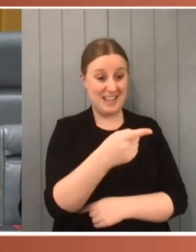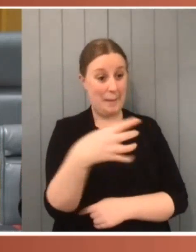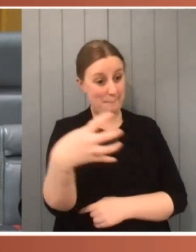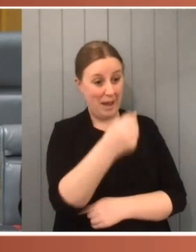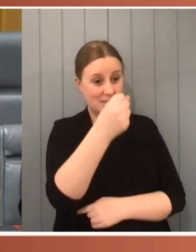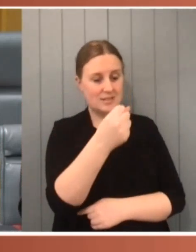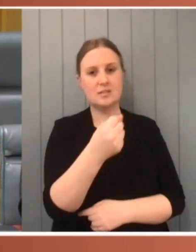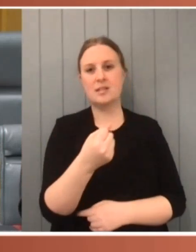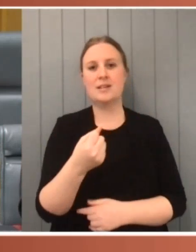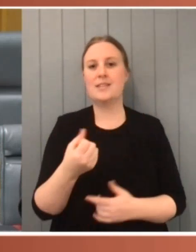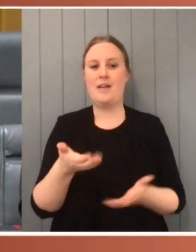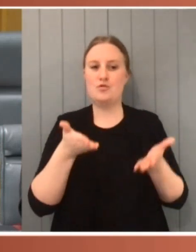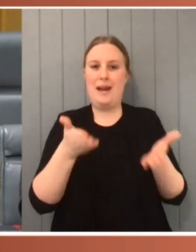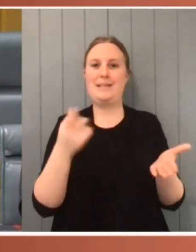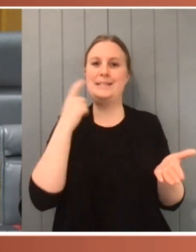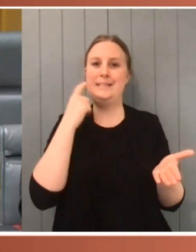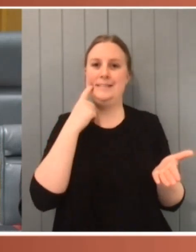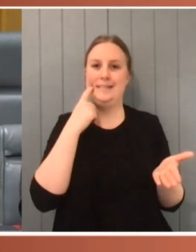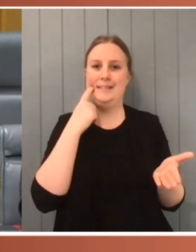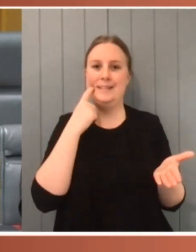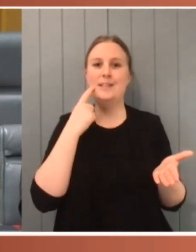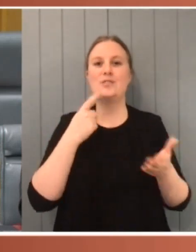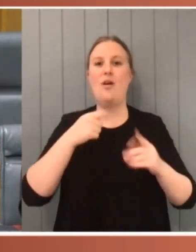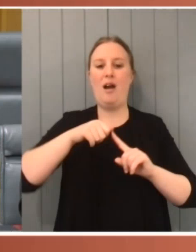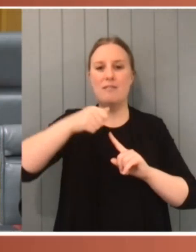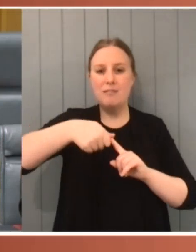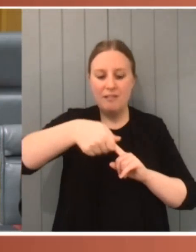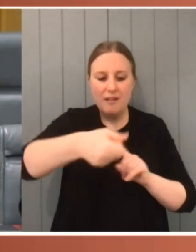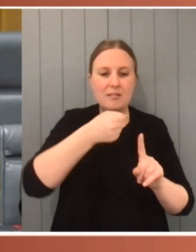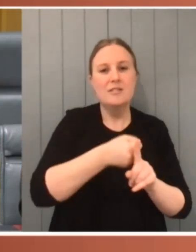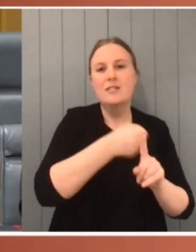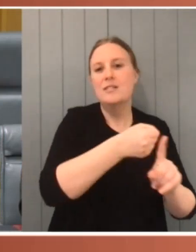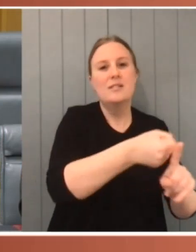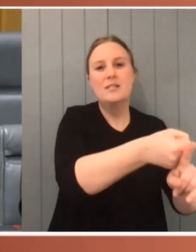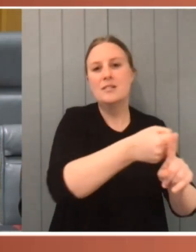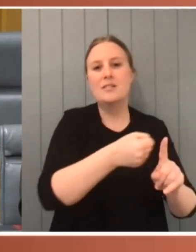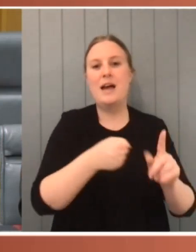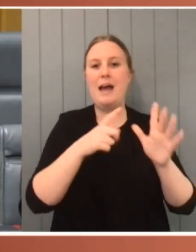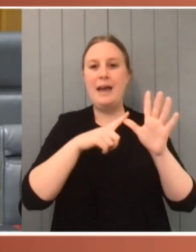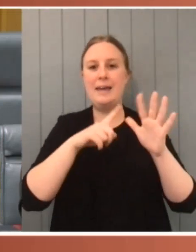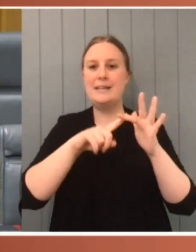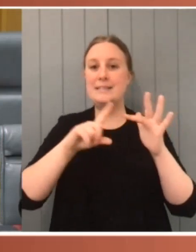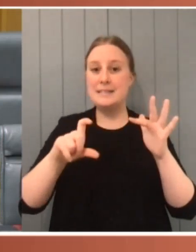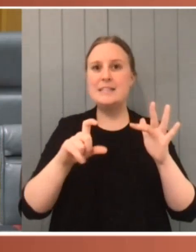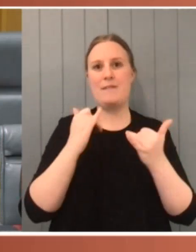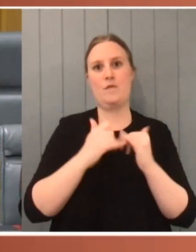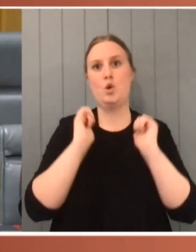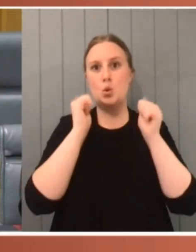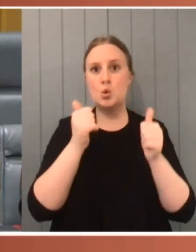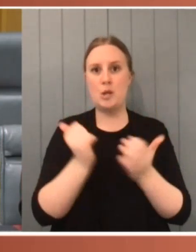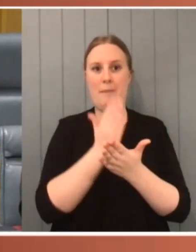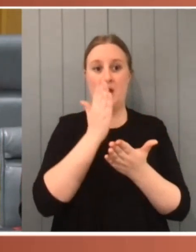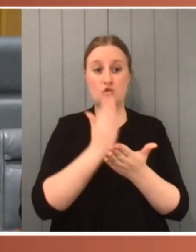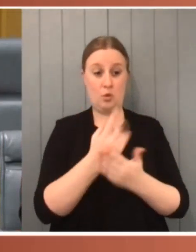almost like those things followed, and the AEC has been very good at that. So, you know, that's right. It